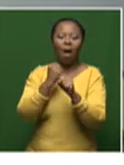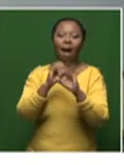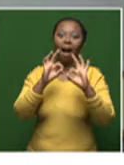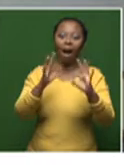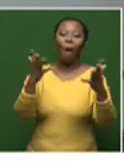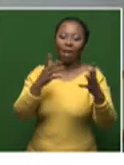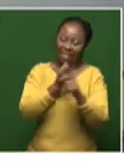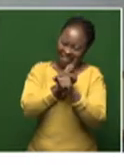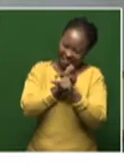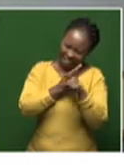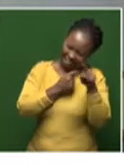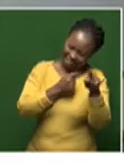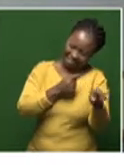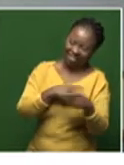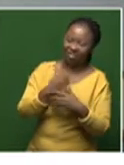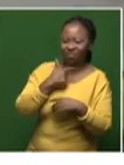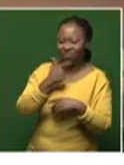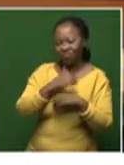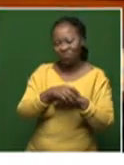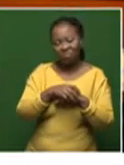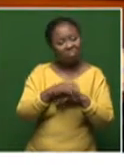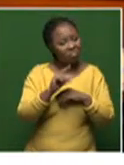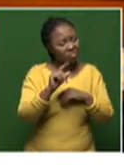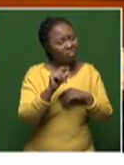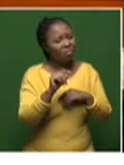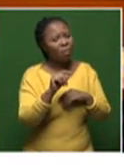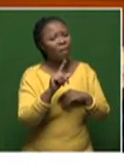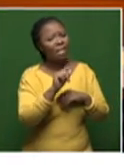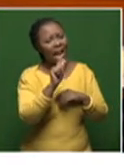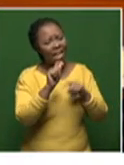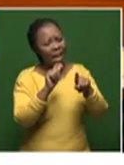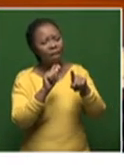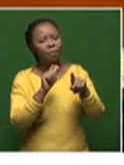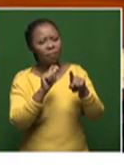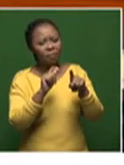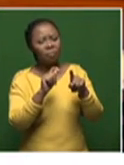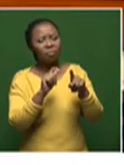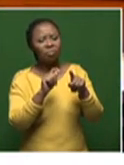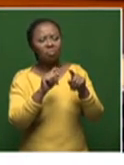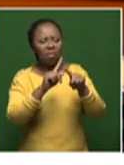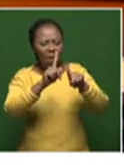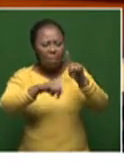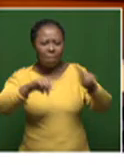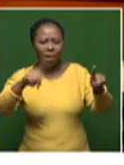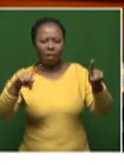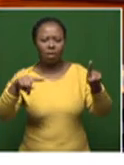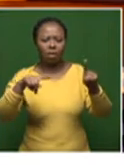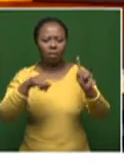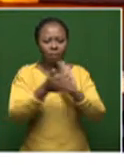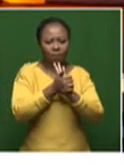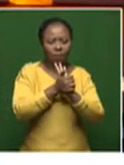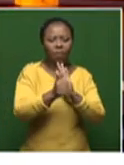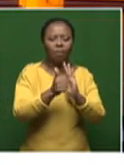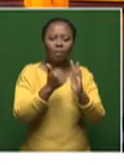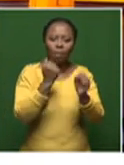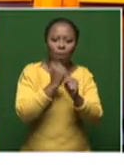taxis. Now, Thania, why was it important for you as a multidisciplinary artist to sort of make art accessible